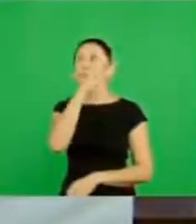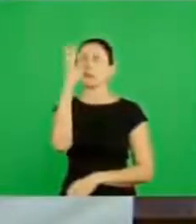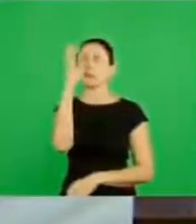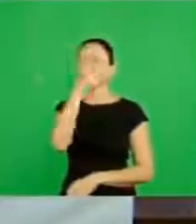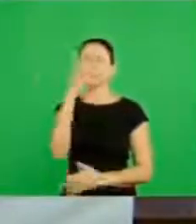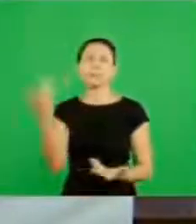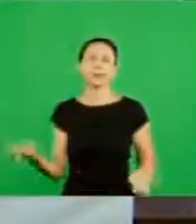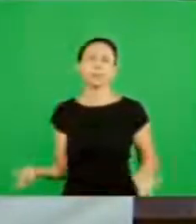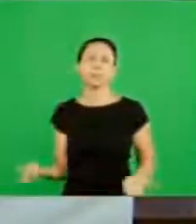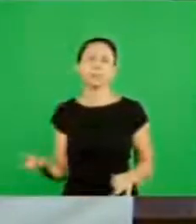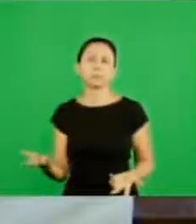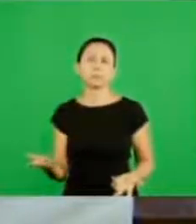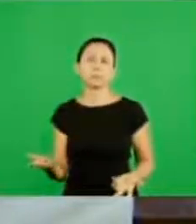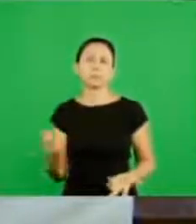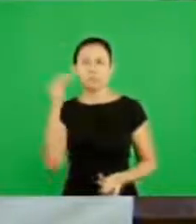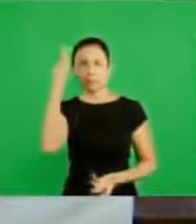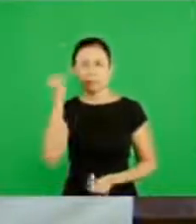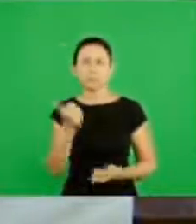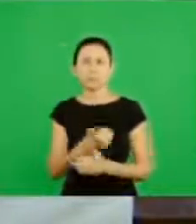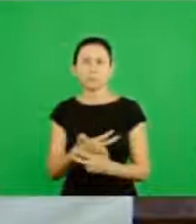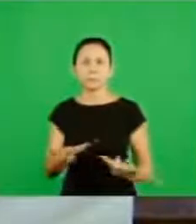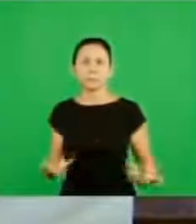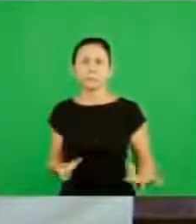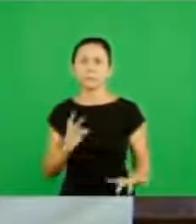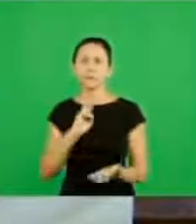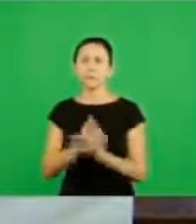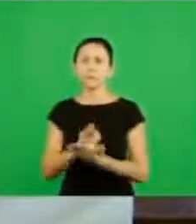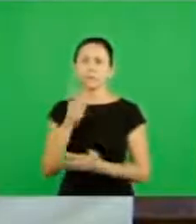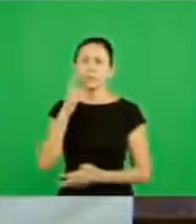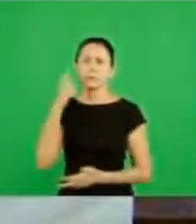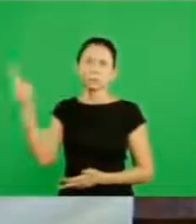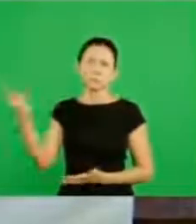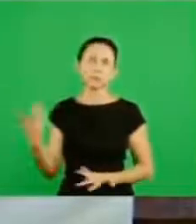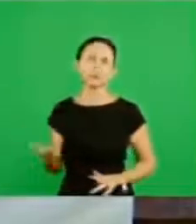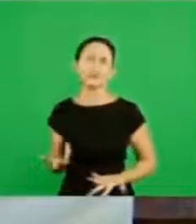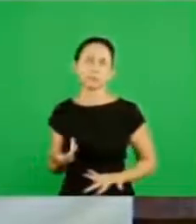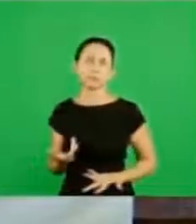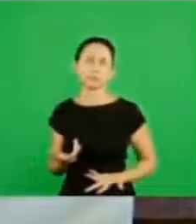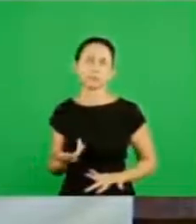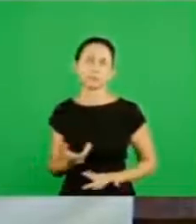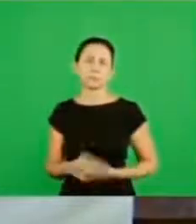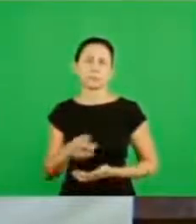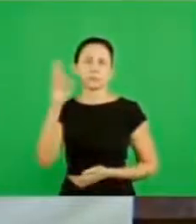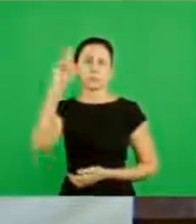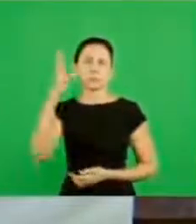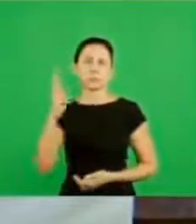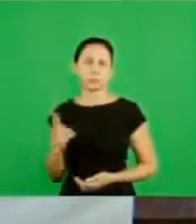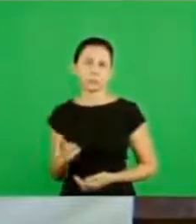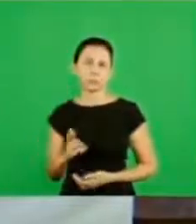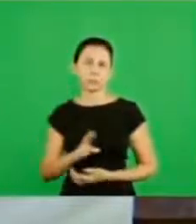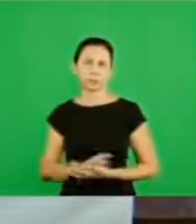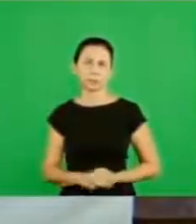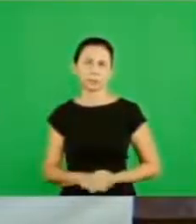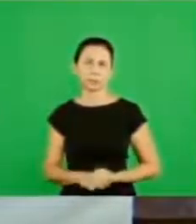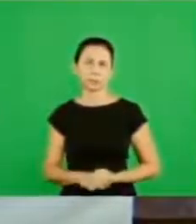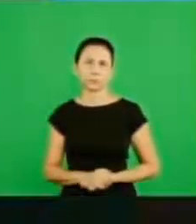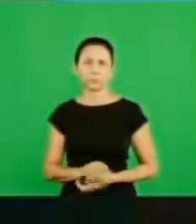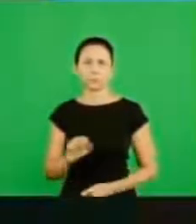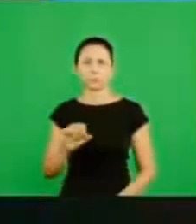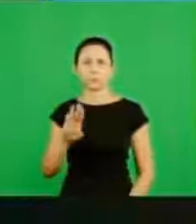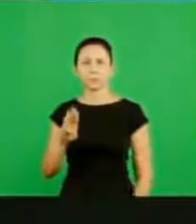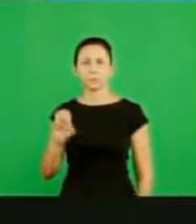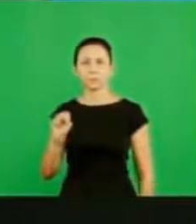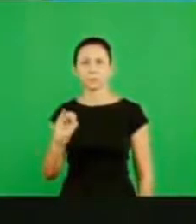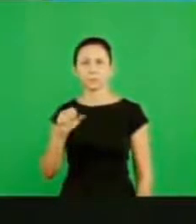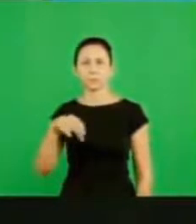We're not believers and we're flying with wings. No, we're here. We're living this world as well. Look at the result. In